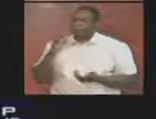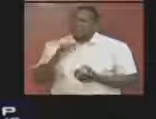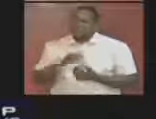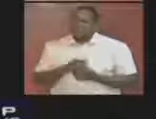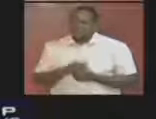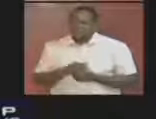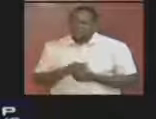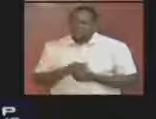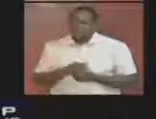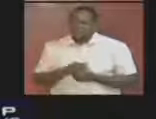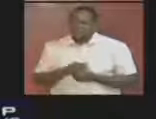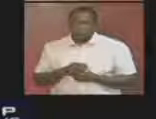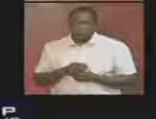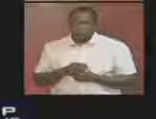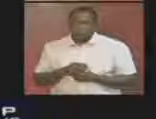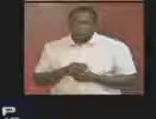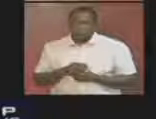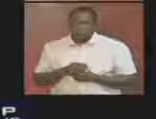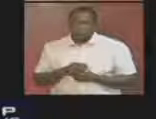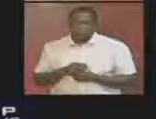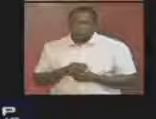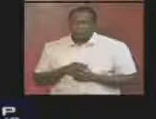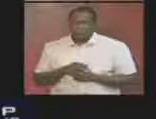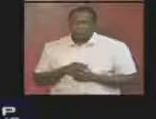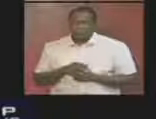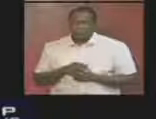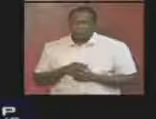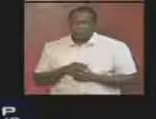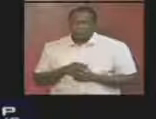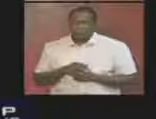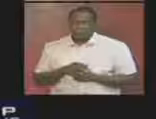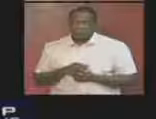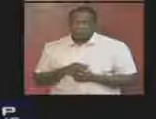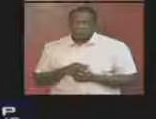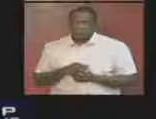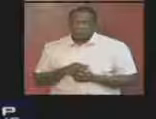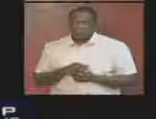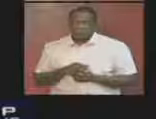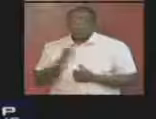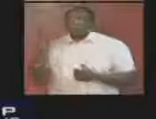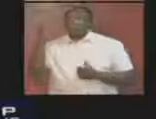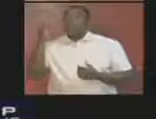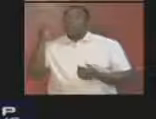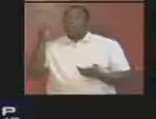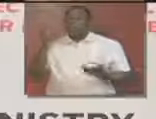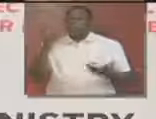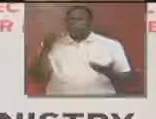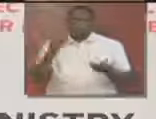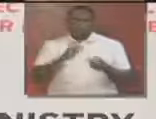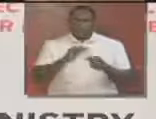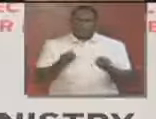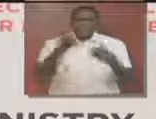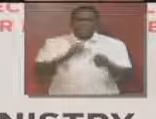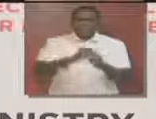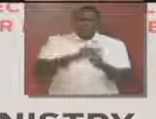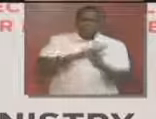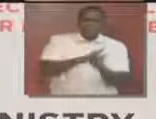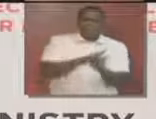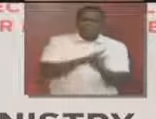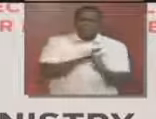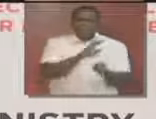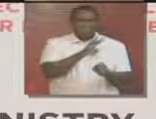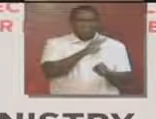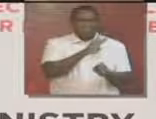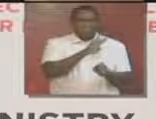is causing the number of COVID-19 cases in the country to be reducing so much? Thank you. Okay, thanks for the